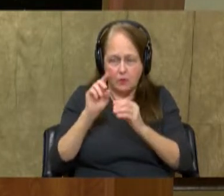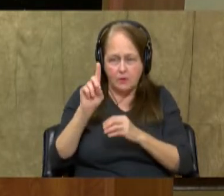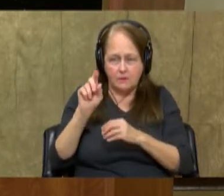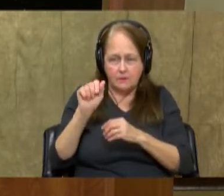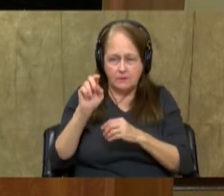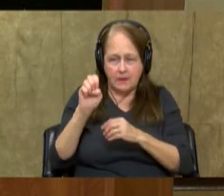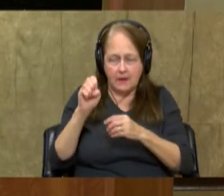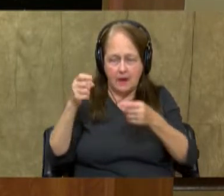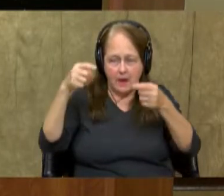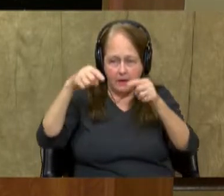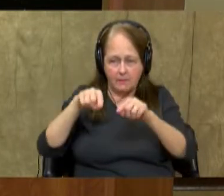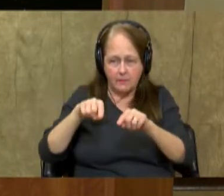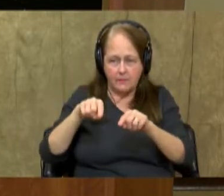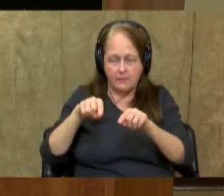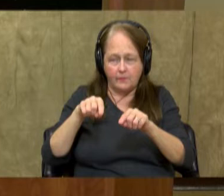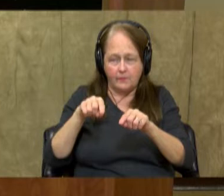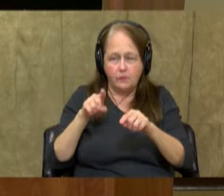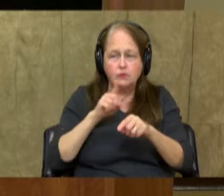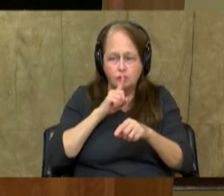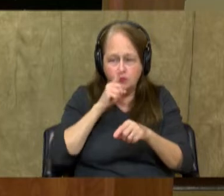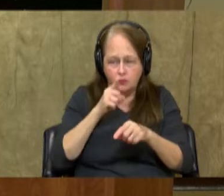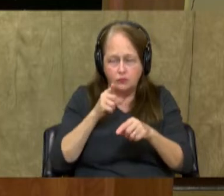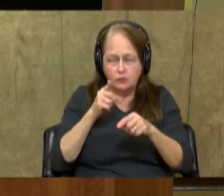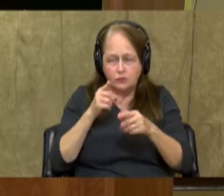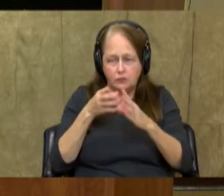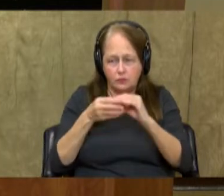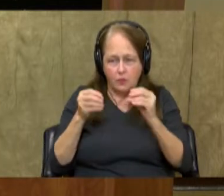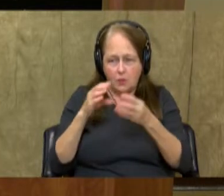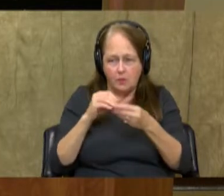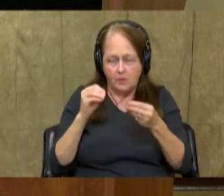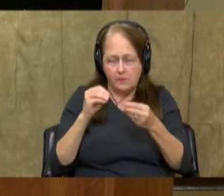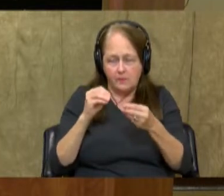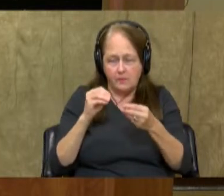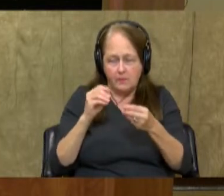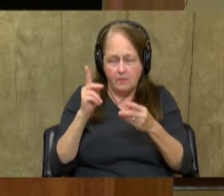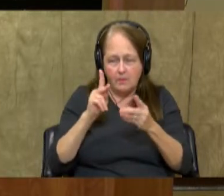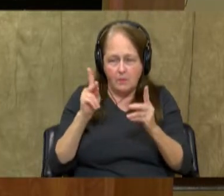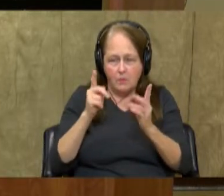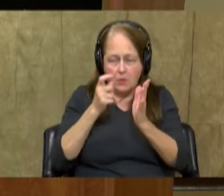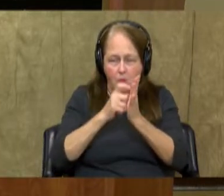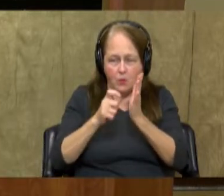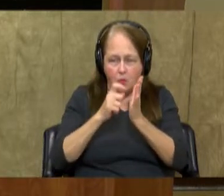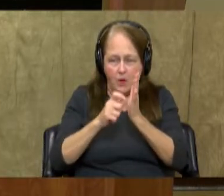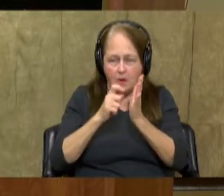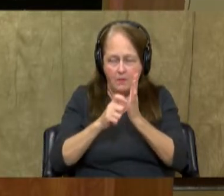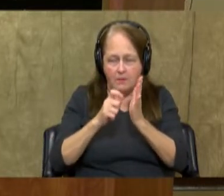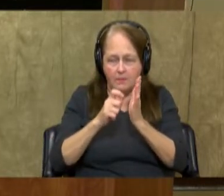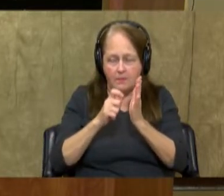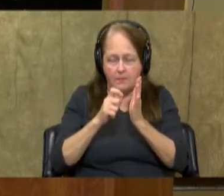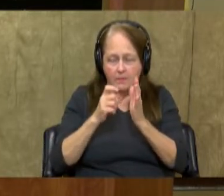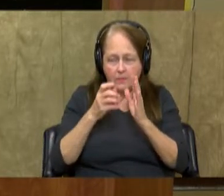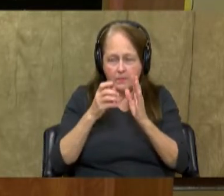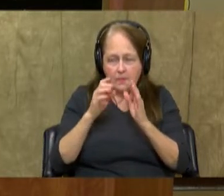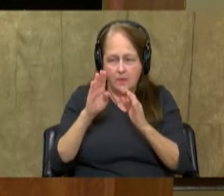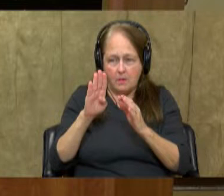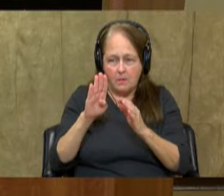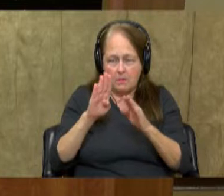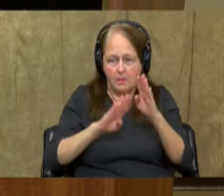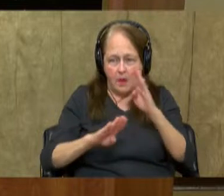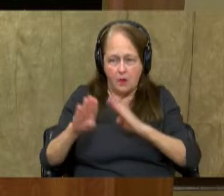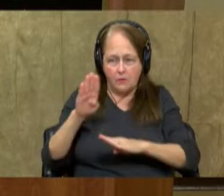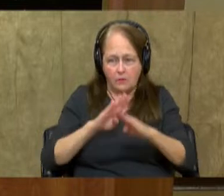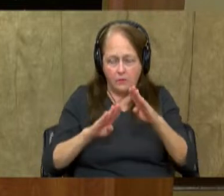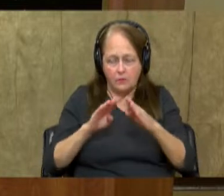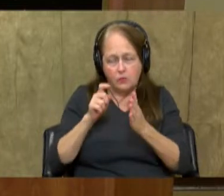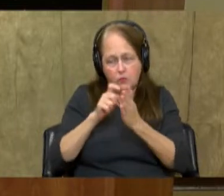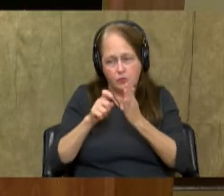current events. Now, one thing about authors that write biographies, most of the time, the biography